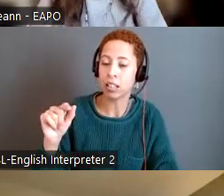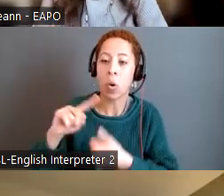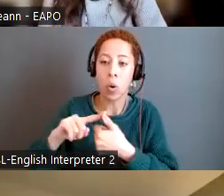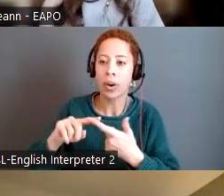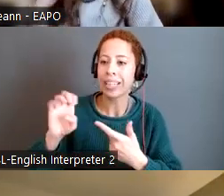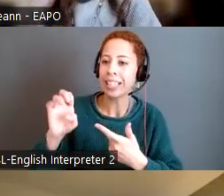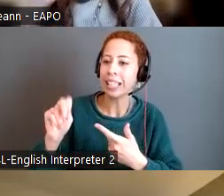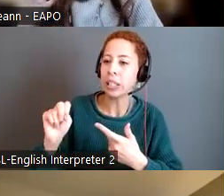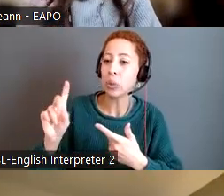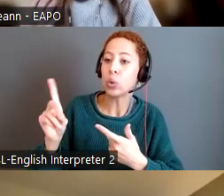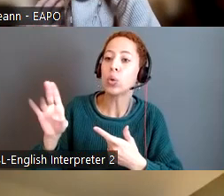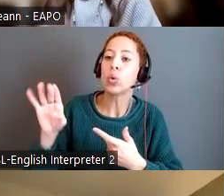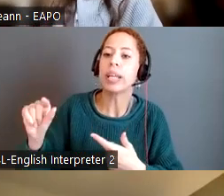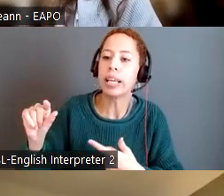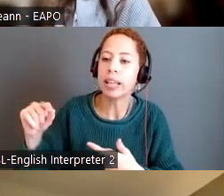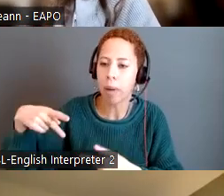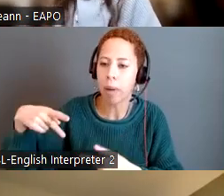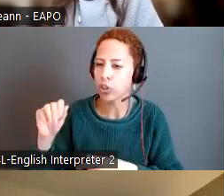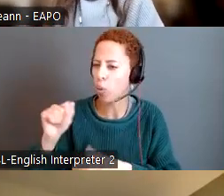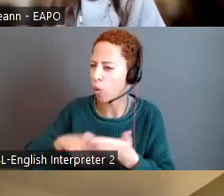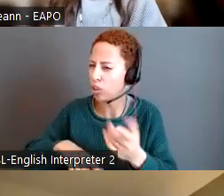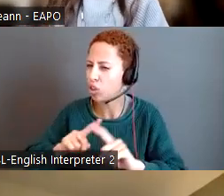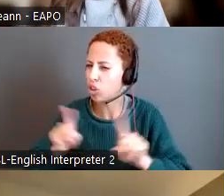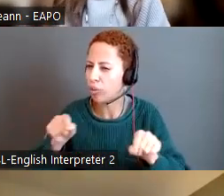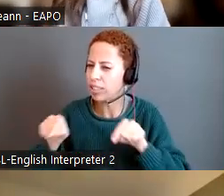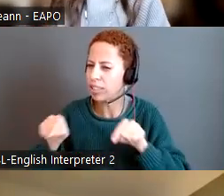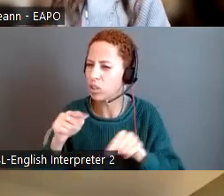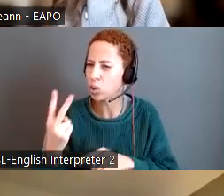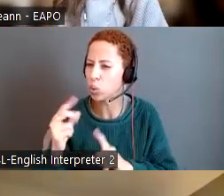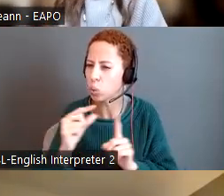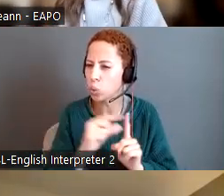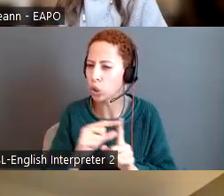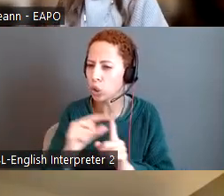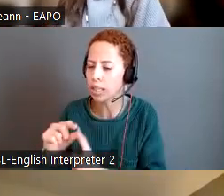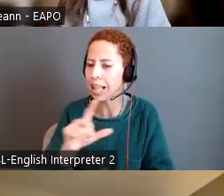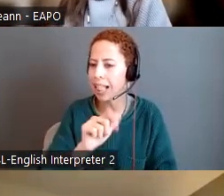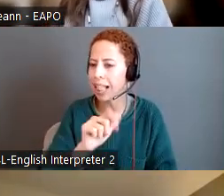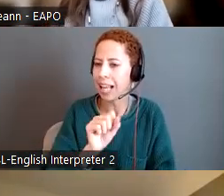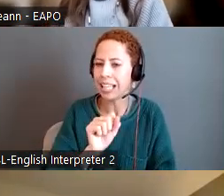last question as we're 1 minute to 2 o'clock.